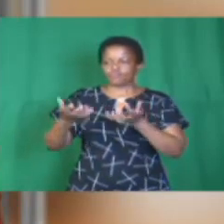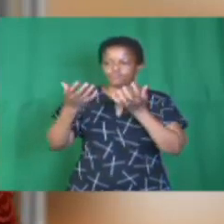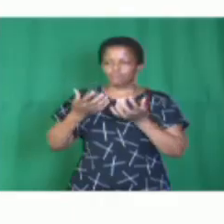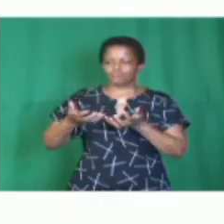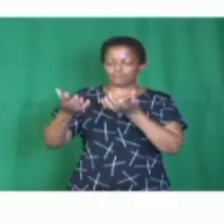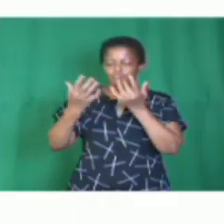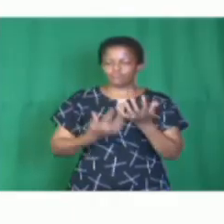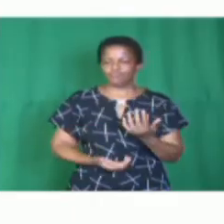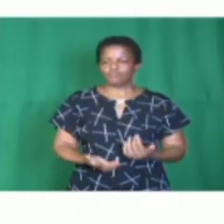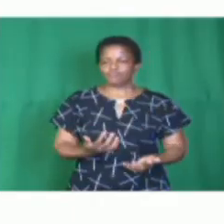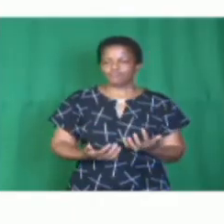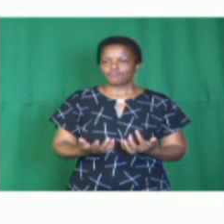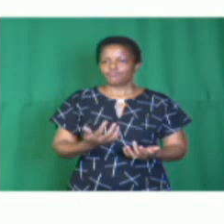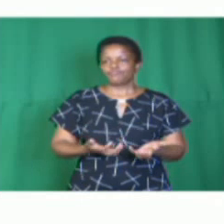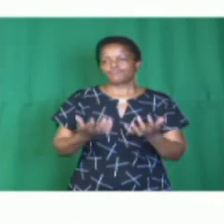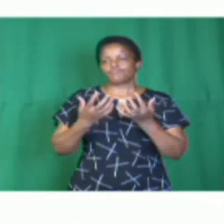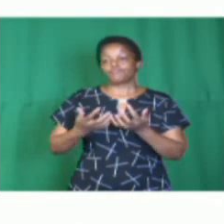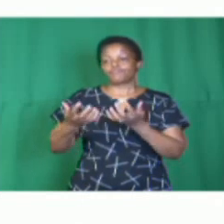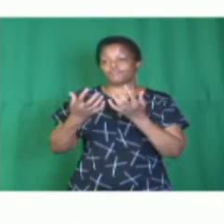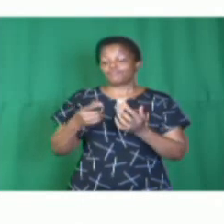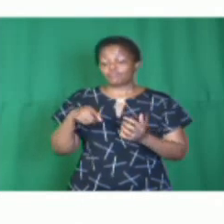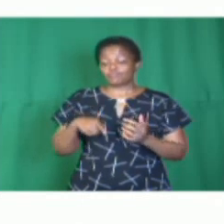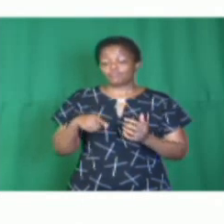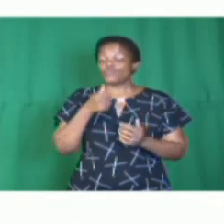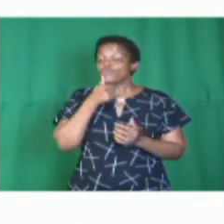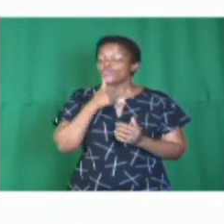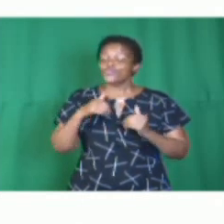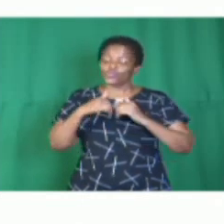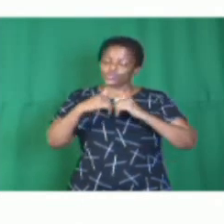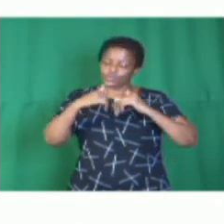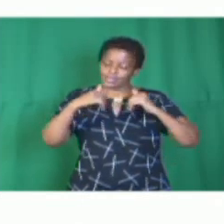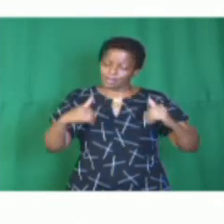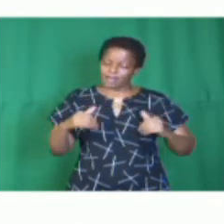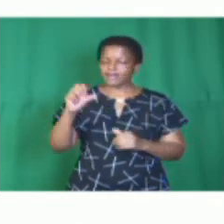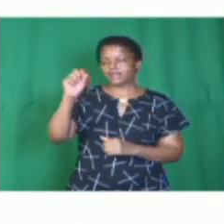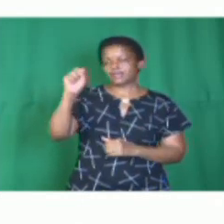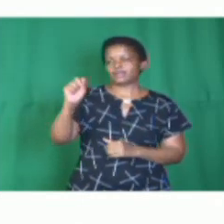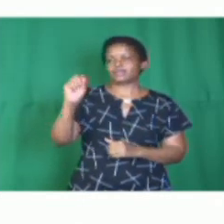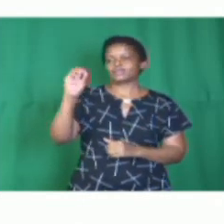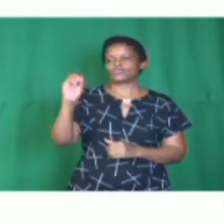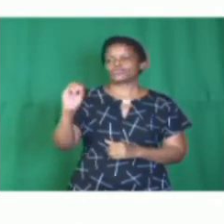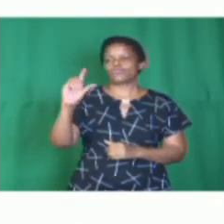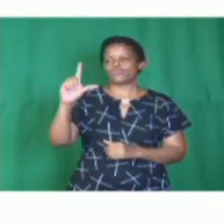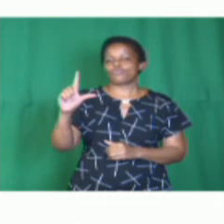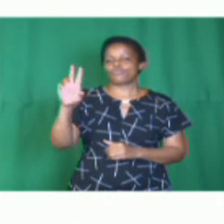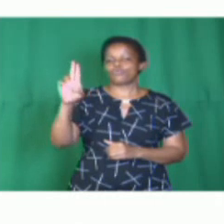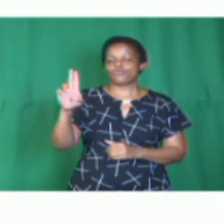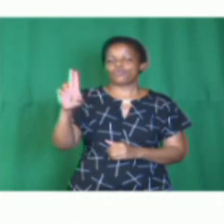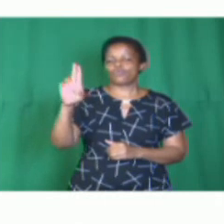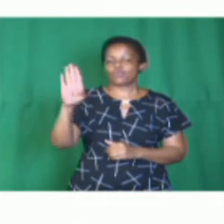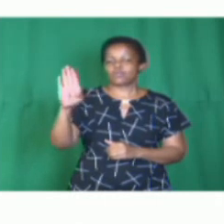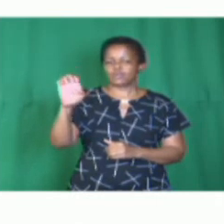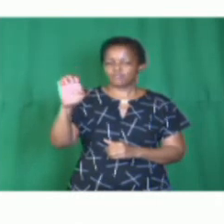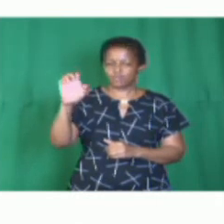learners, can be used to separate a soluble solid from a liquid. I hope you